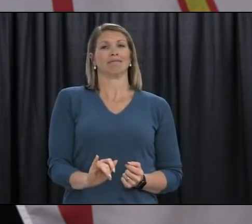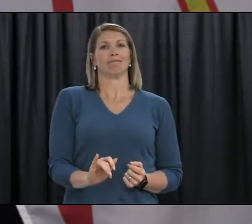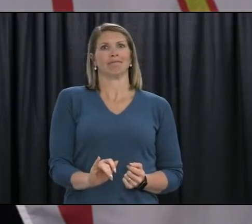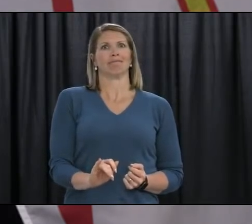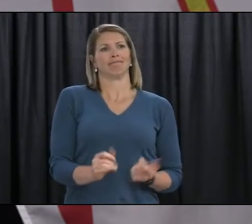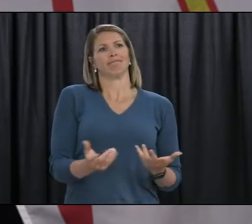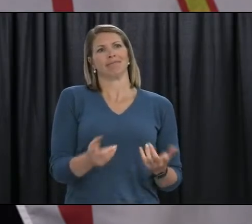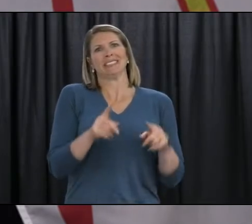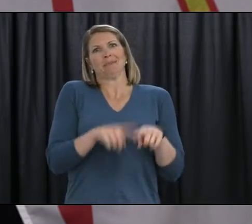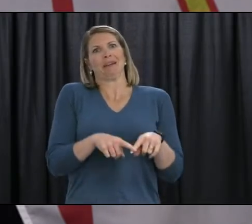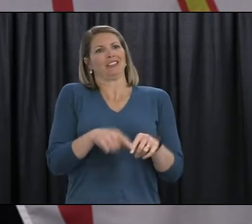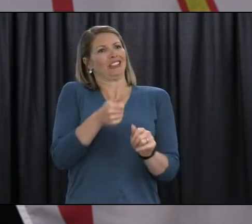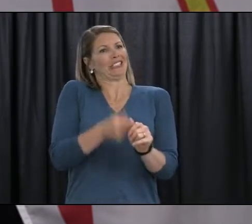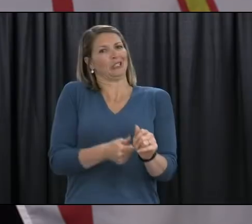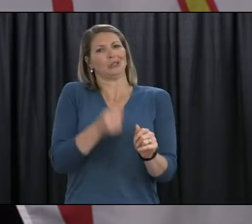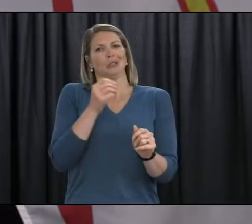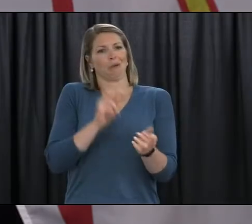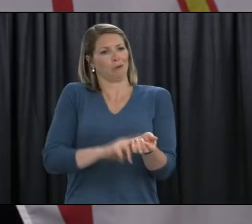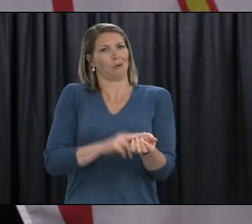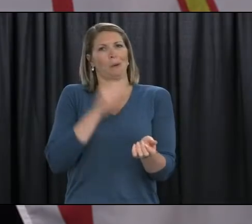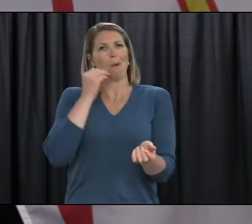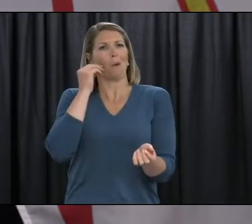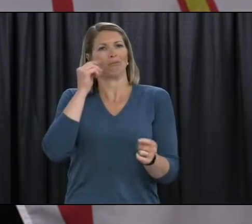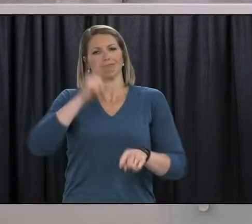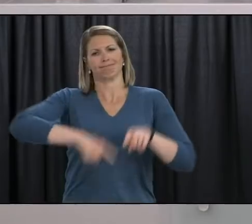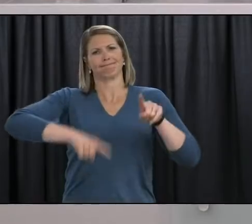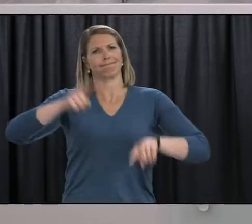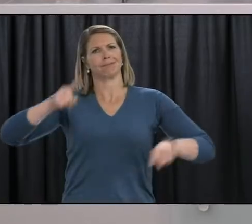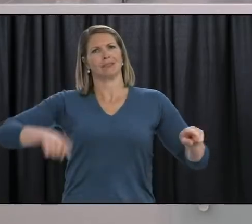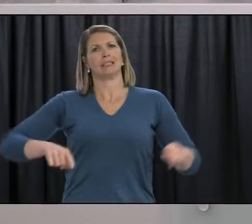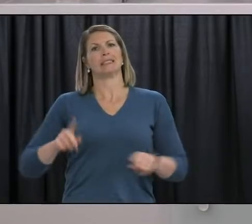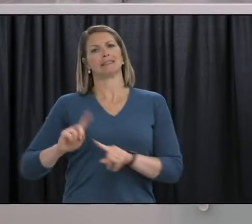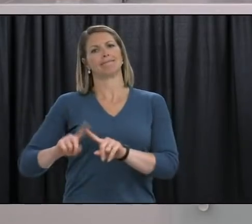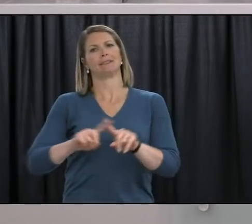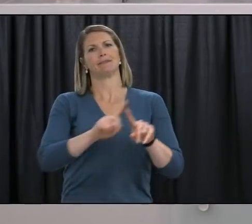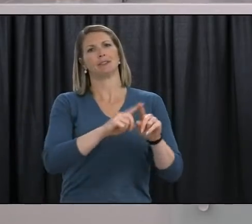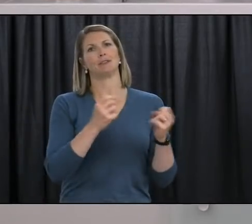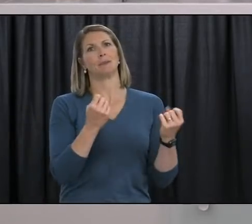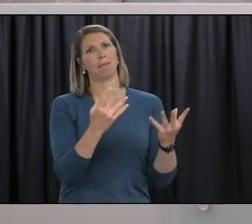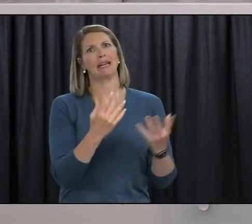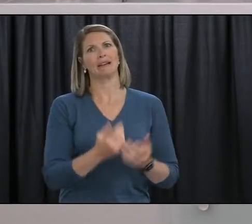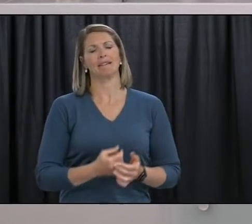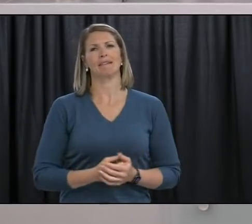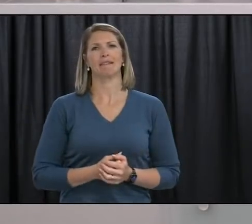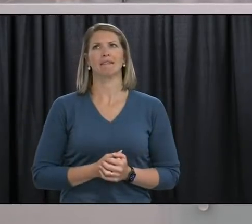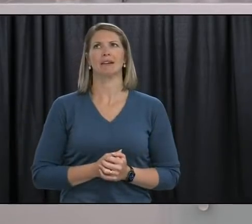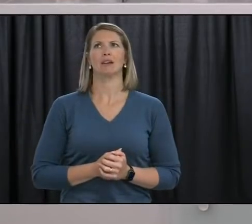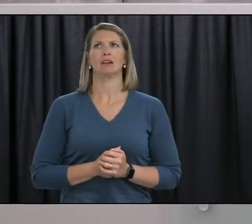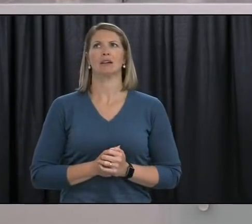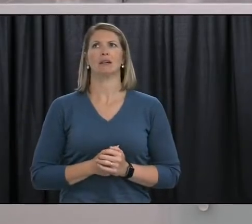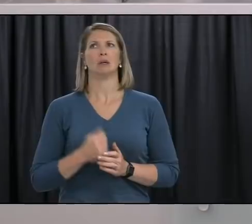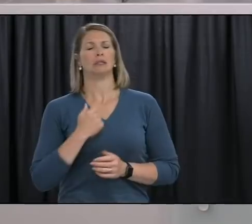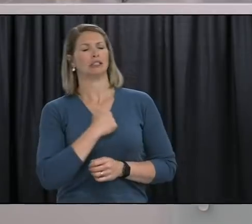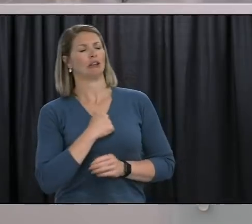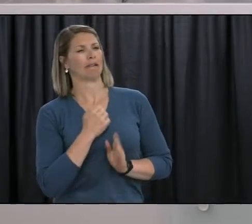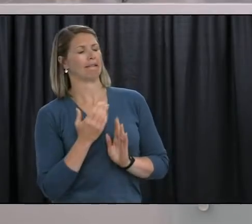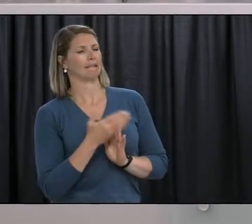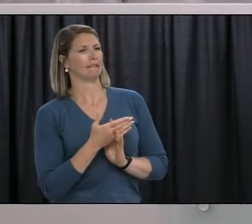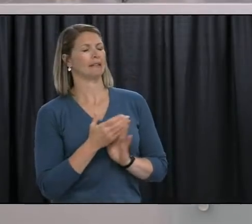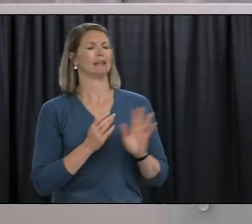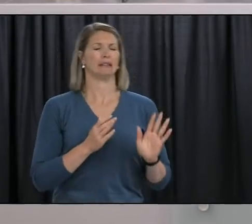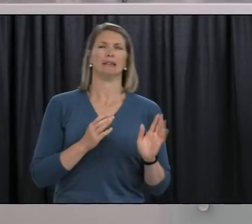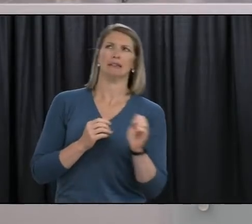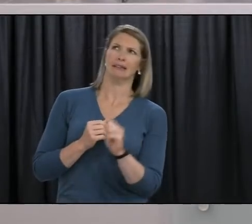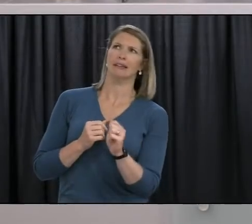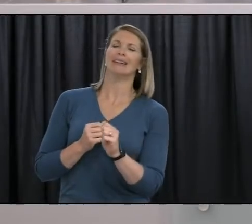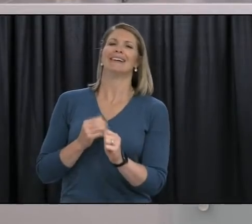care homes in the province. Yeah. So Dr. Fitzgerald, Dr. Fitzgerald's right. I mean, for